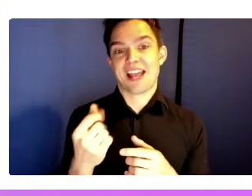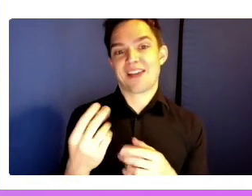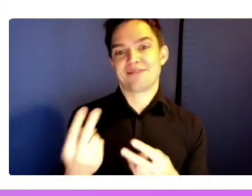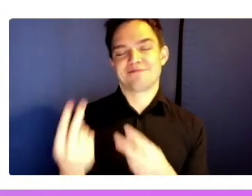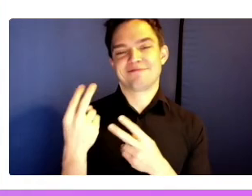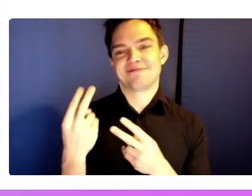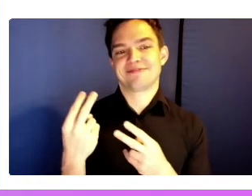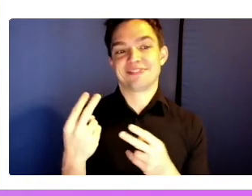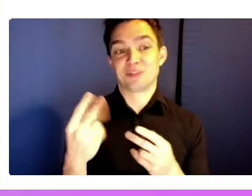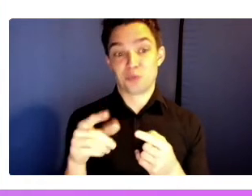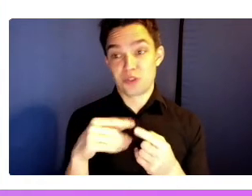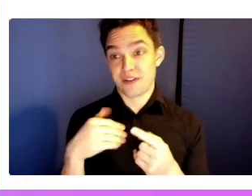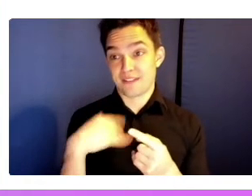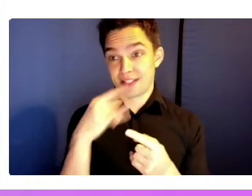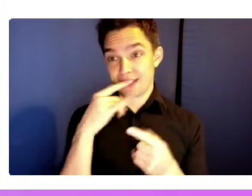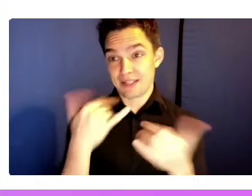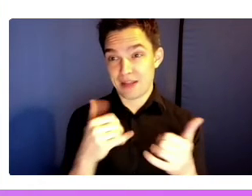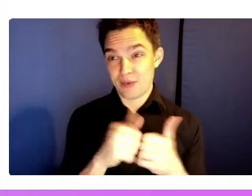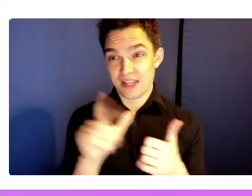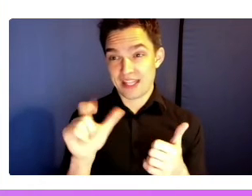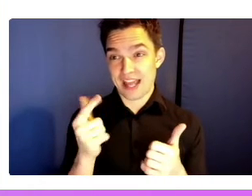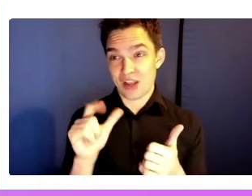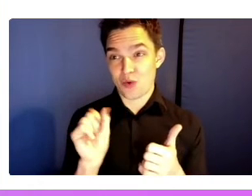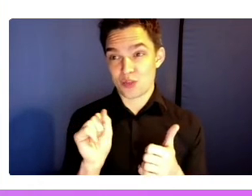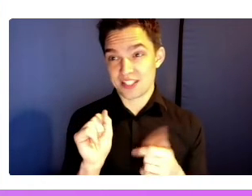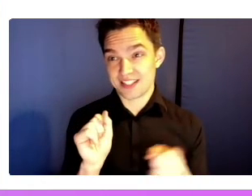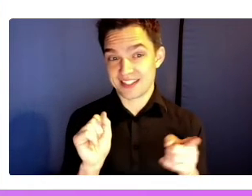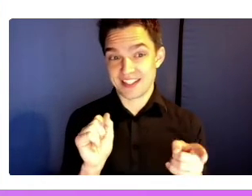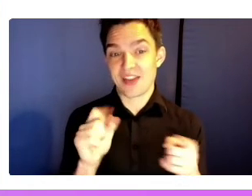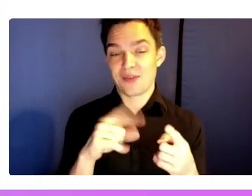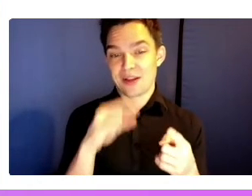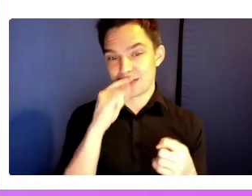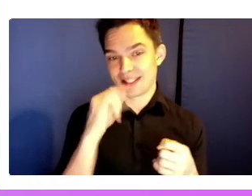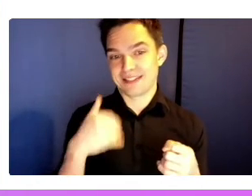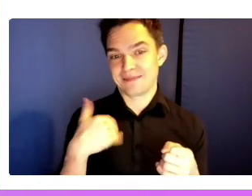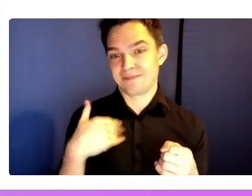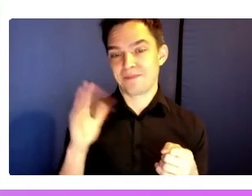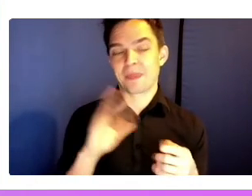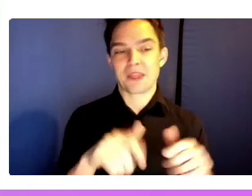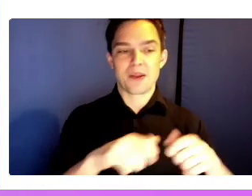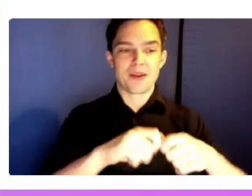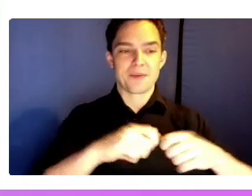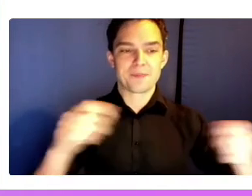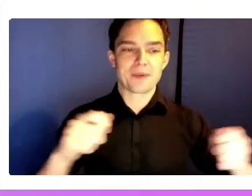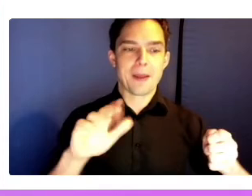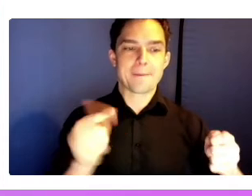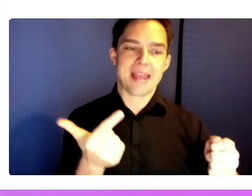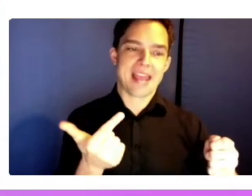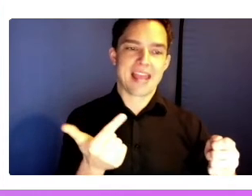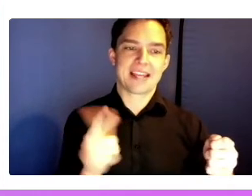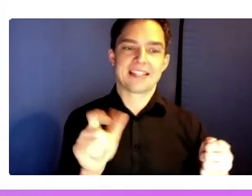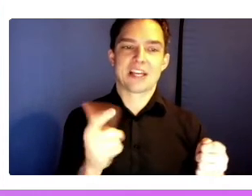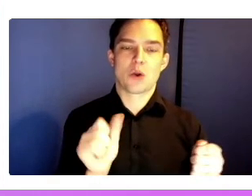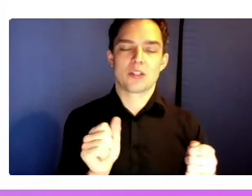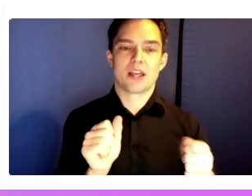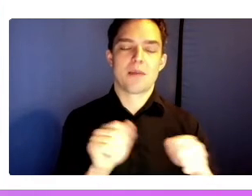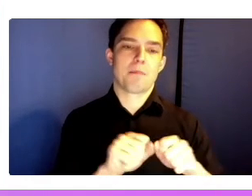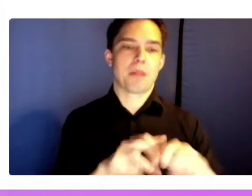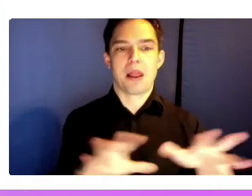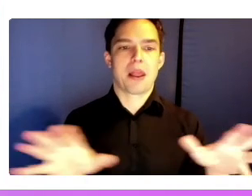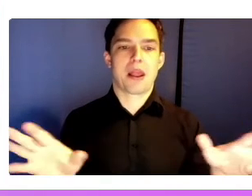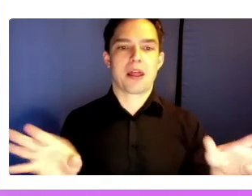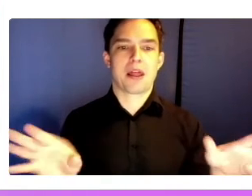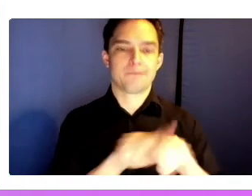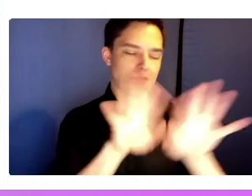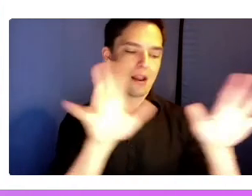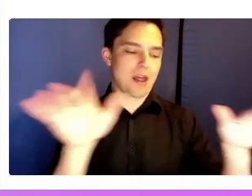have kids or play with Legos? When I was a kid, you would open the bag of Legos and millions of Legos would shoot